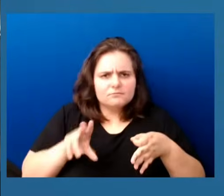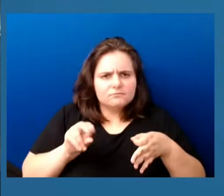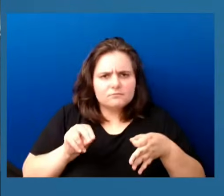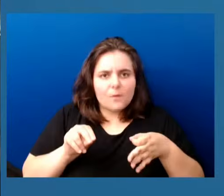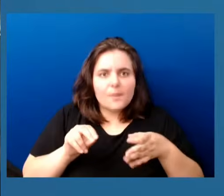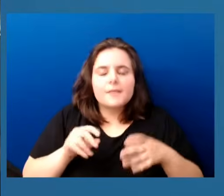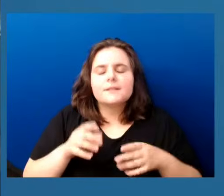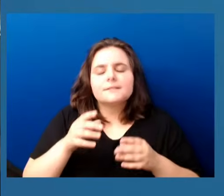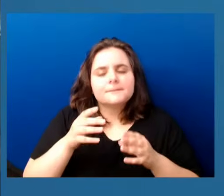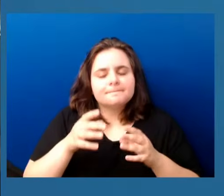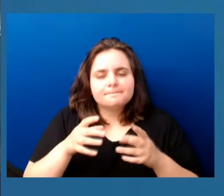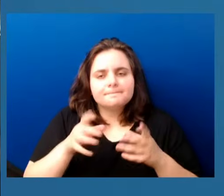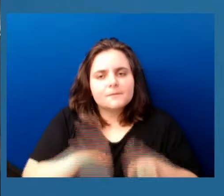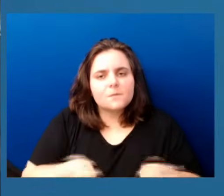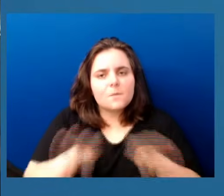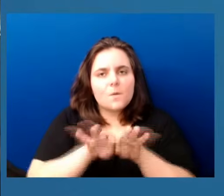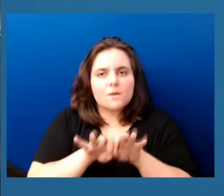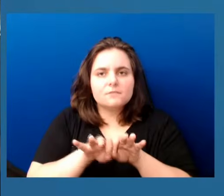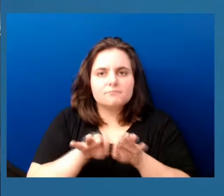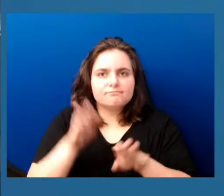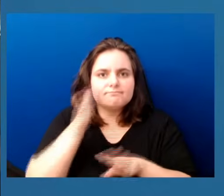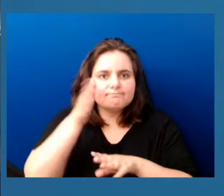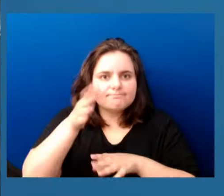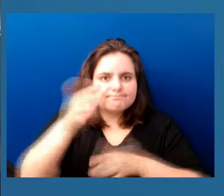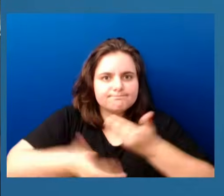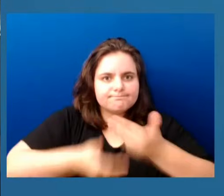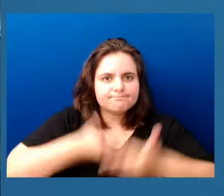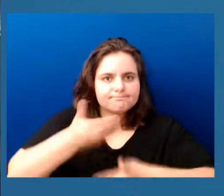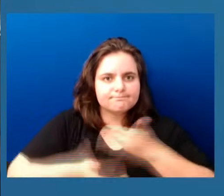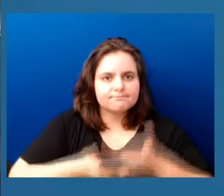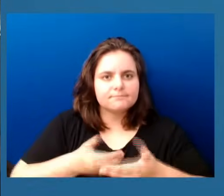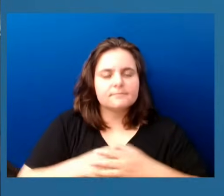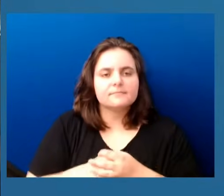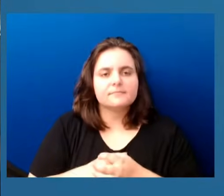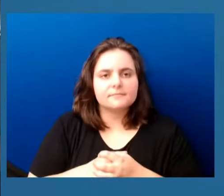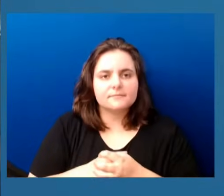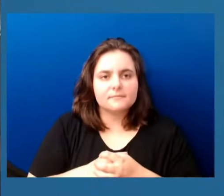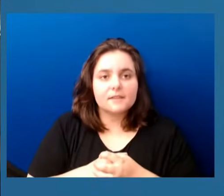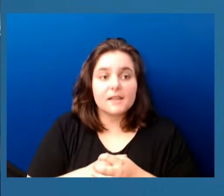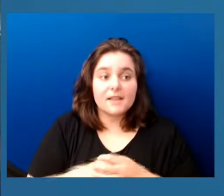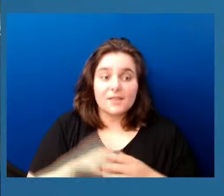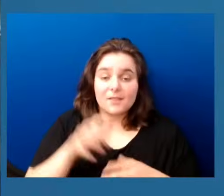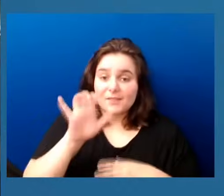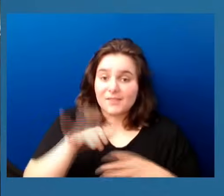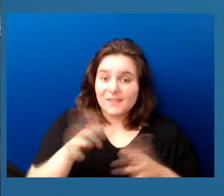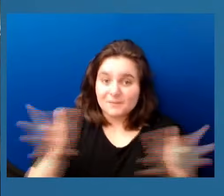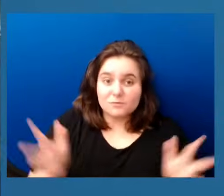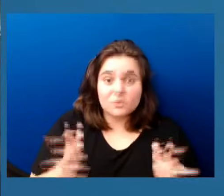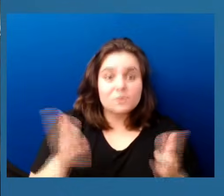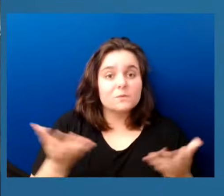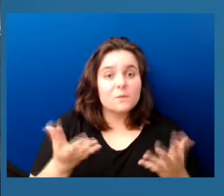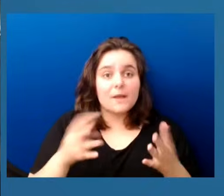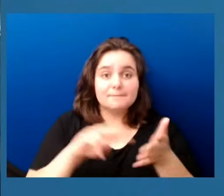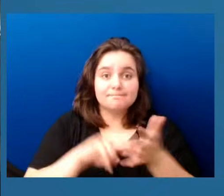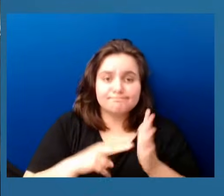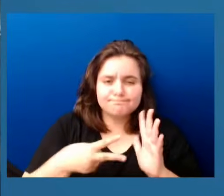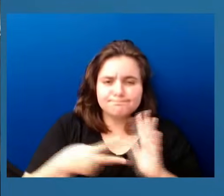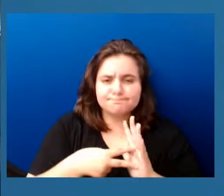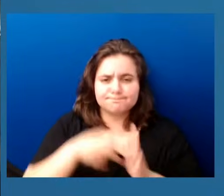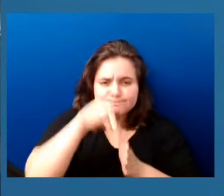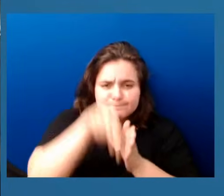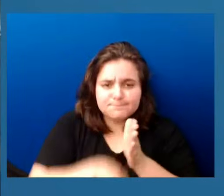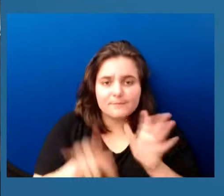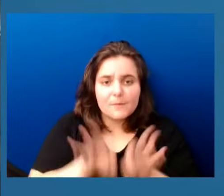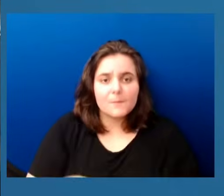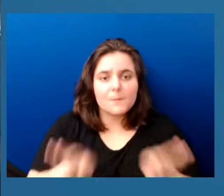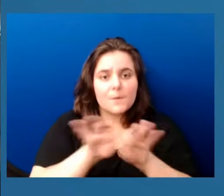requiring communication, evaluation, and a meaningful dialogue between both sides so that we can get it right. Once again,